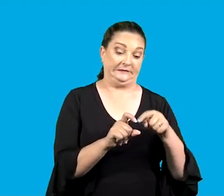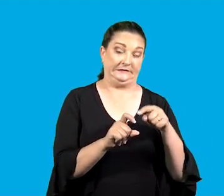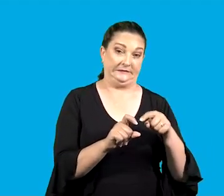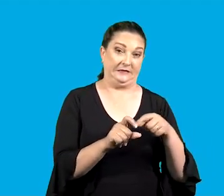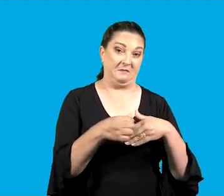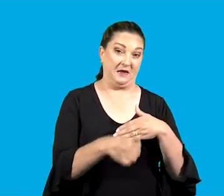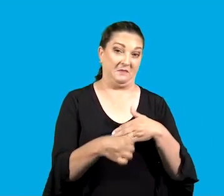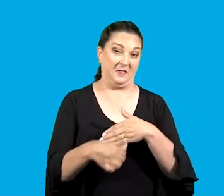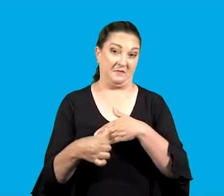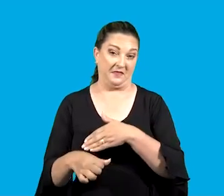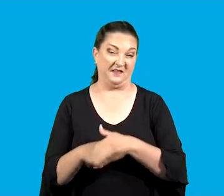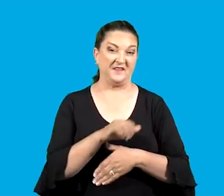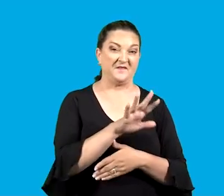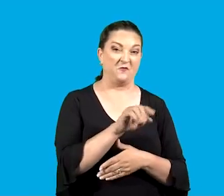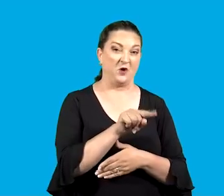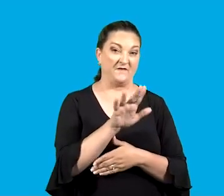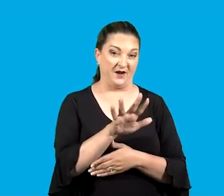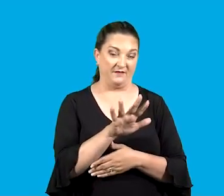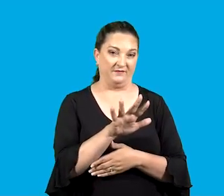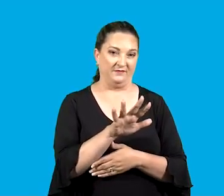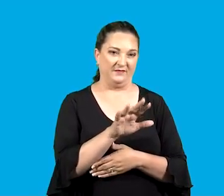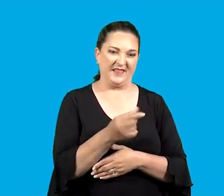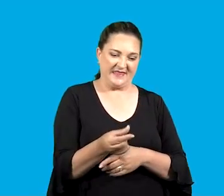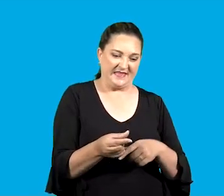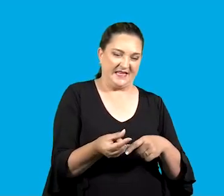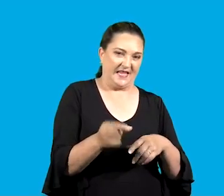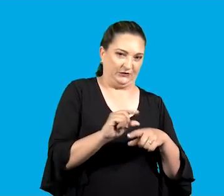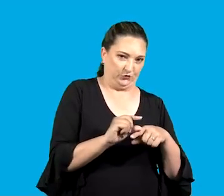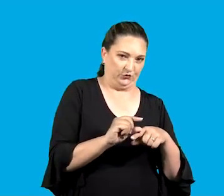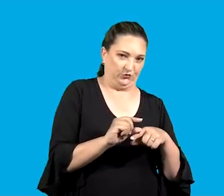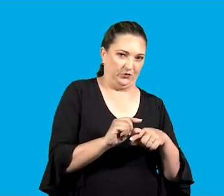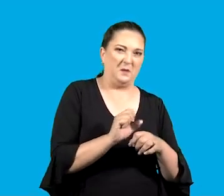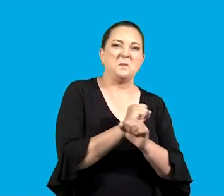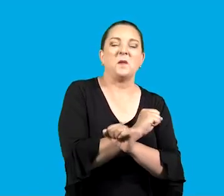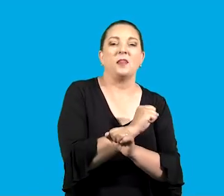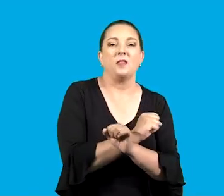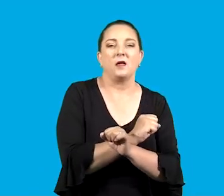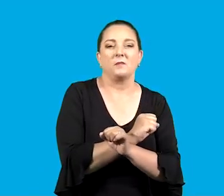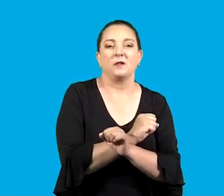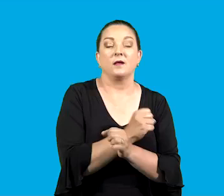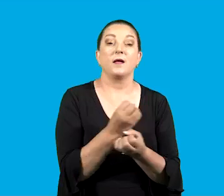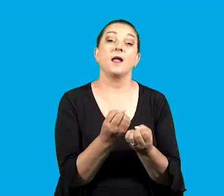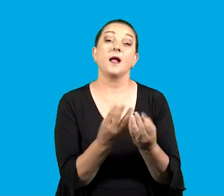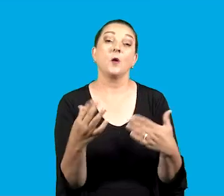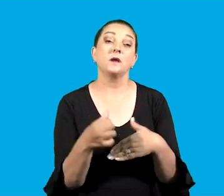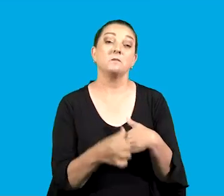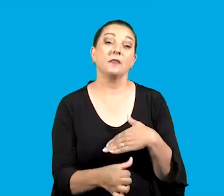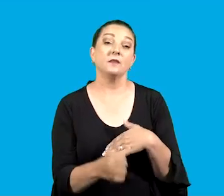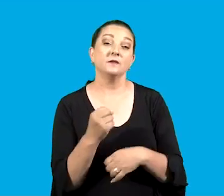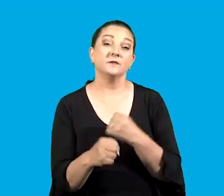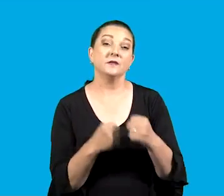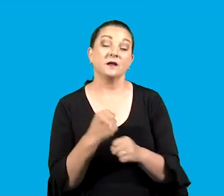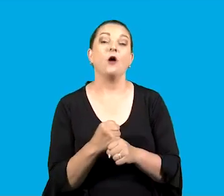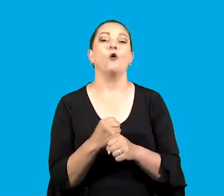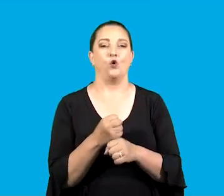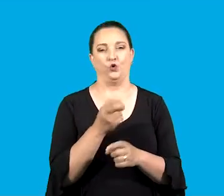paying per month, 5.5, multiply that interest by the number of months in a